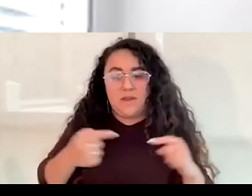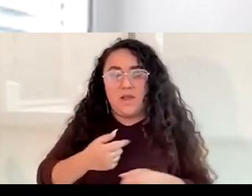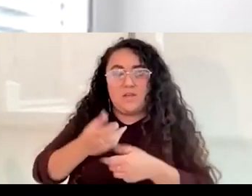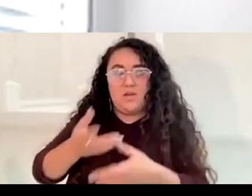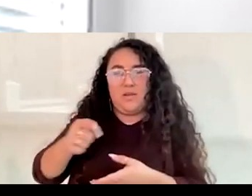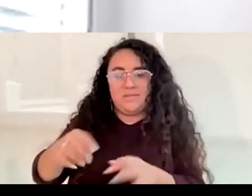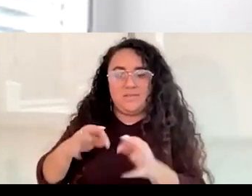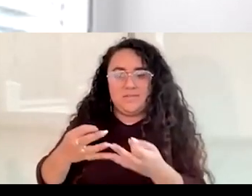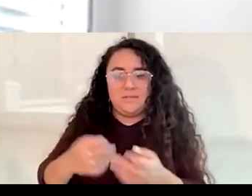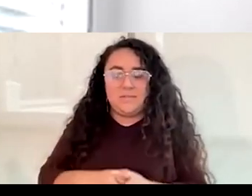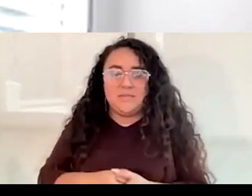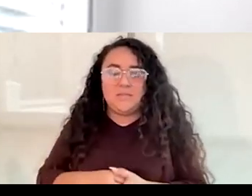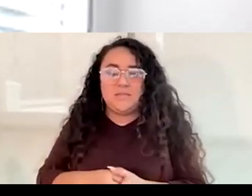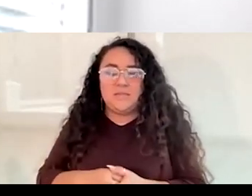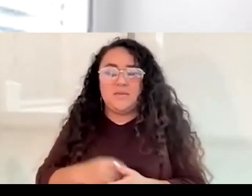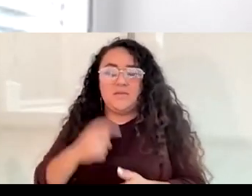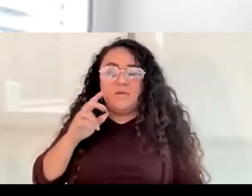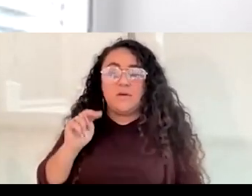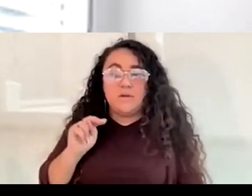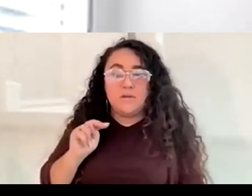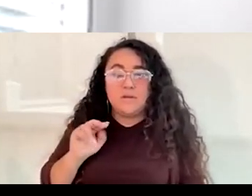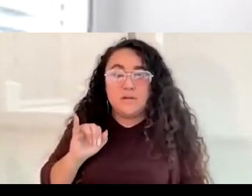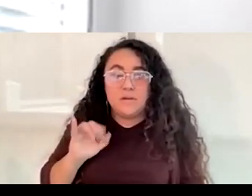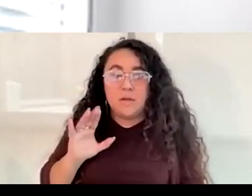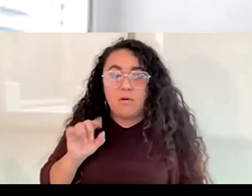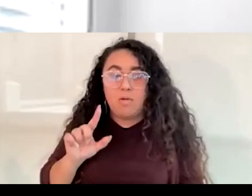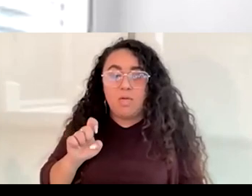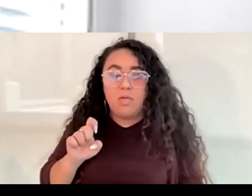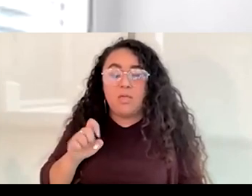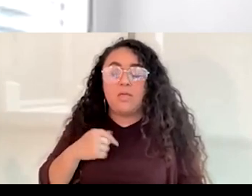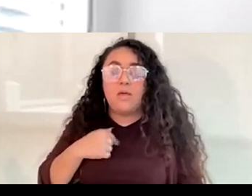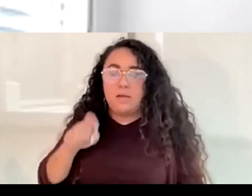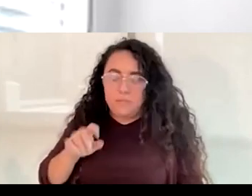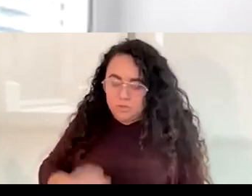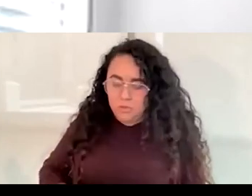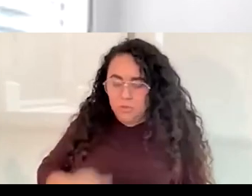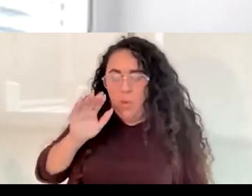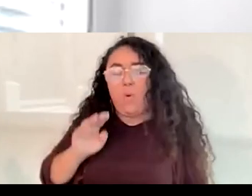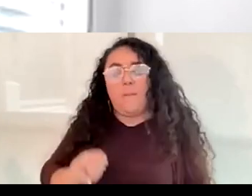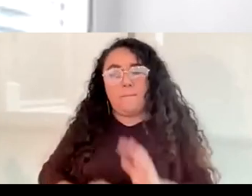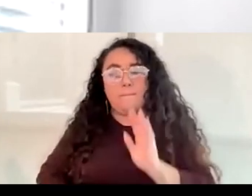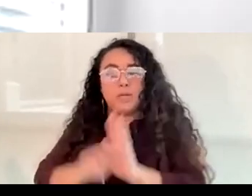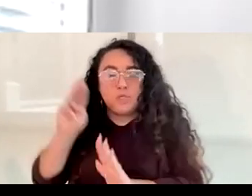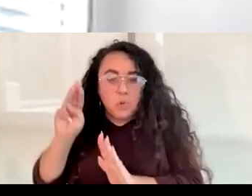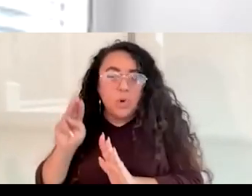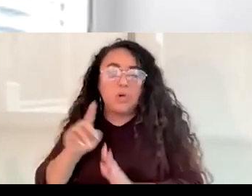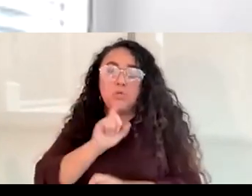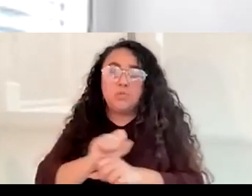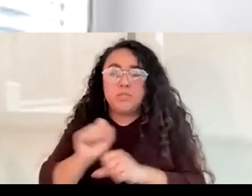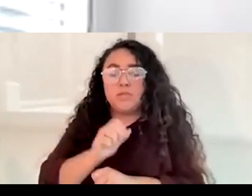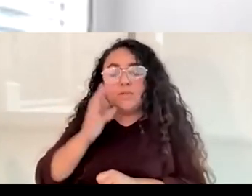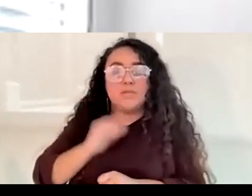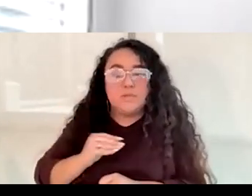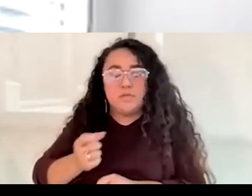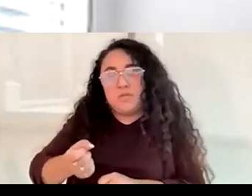family. Mm-hmm. of Nicole, and I had to grow and mature and experience things to really understand the